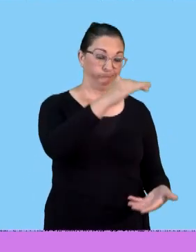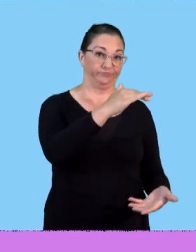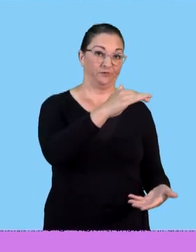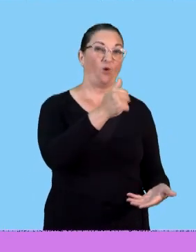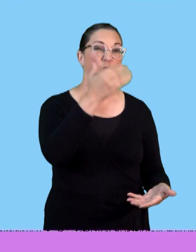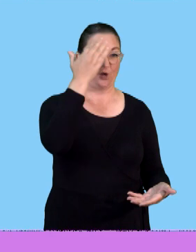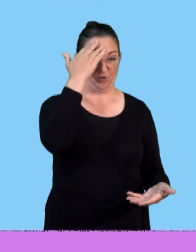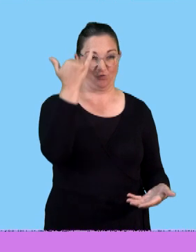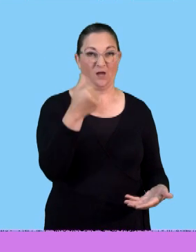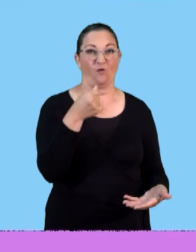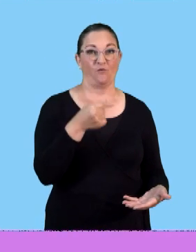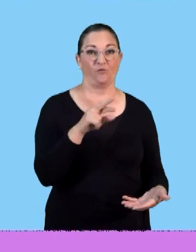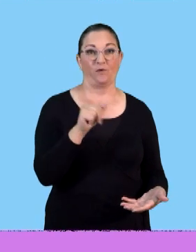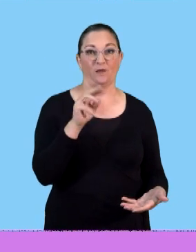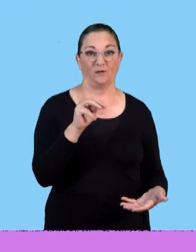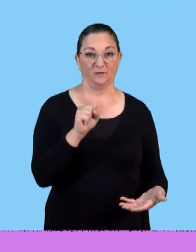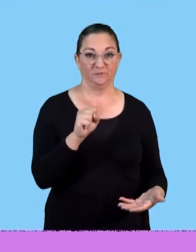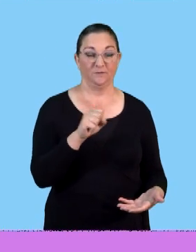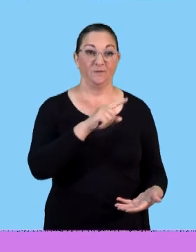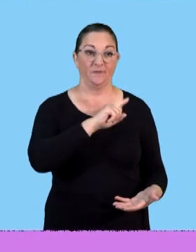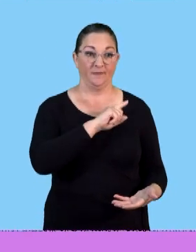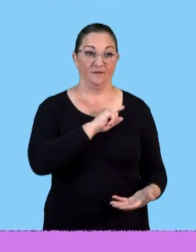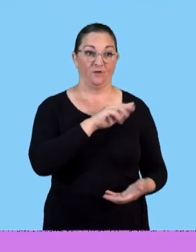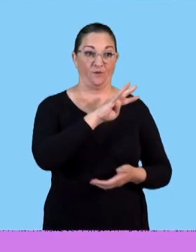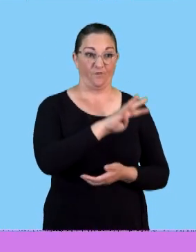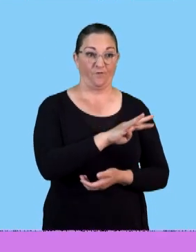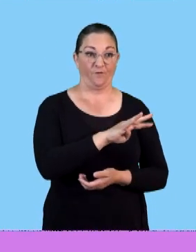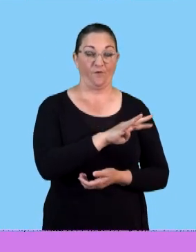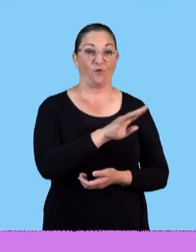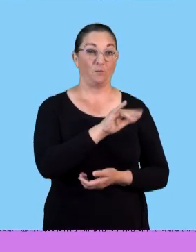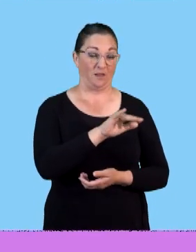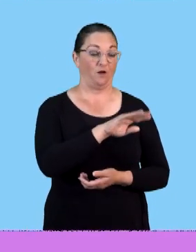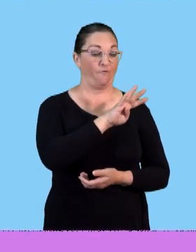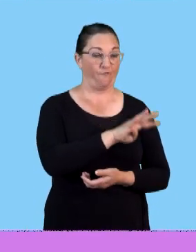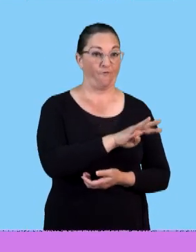tanker, right, in grams. So therefore, I'll take my